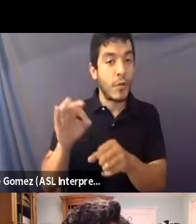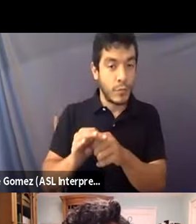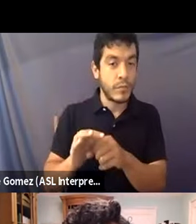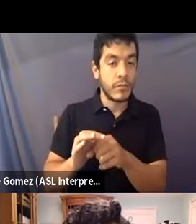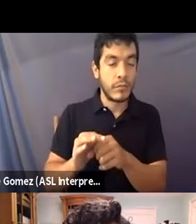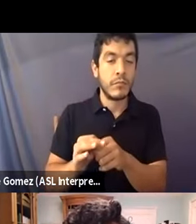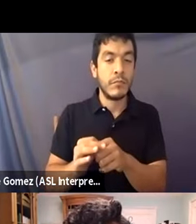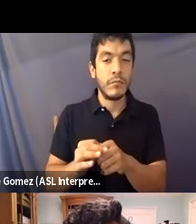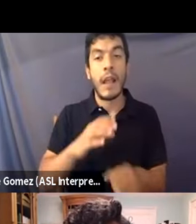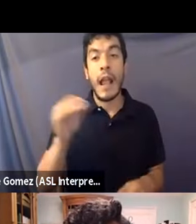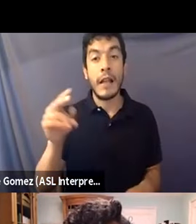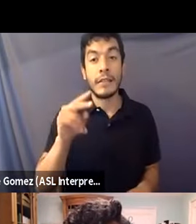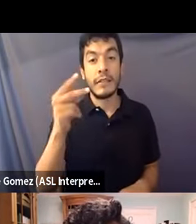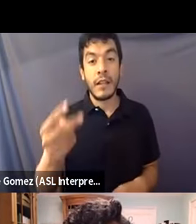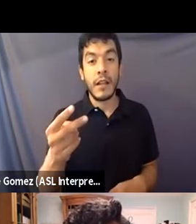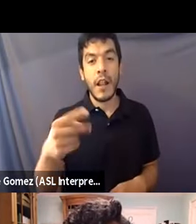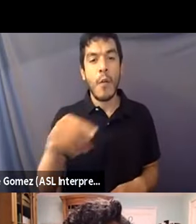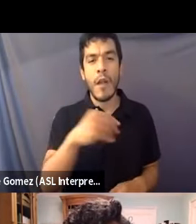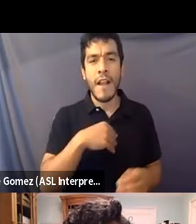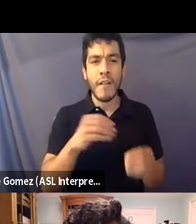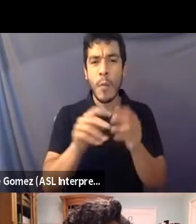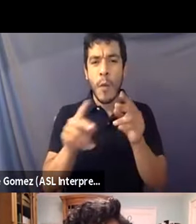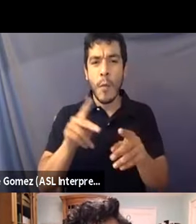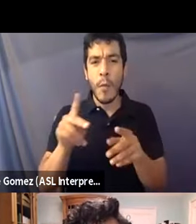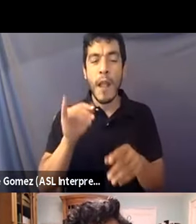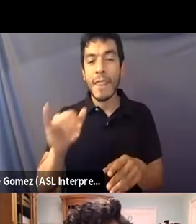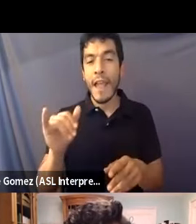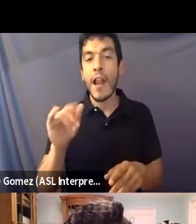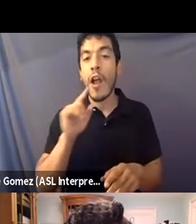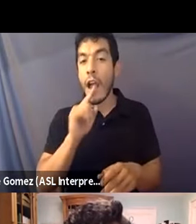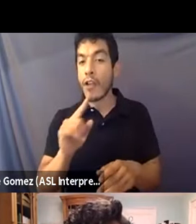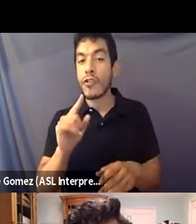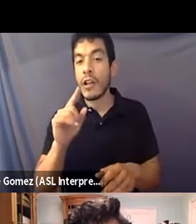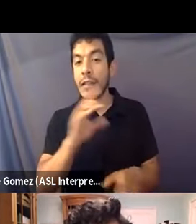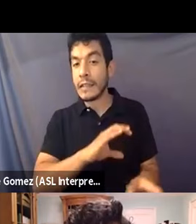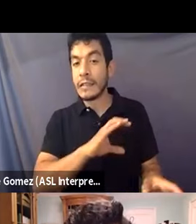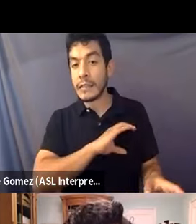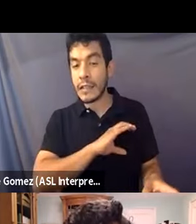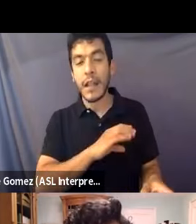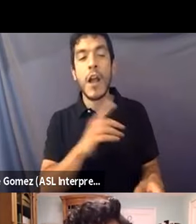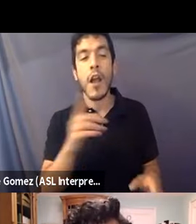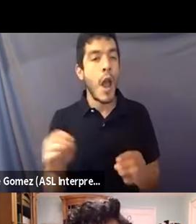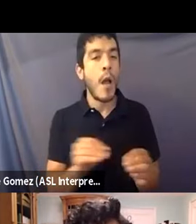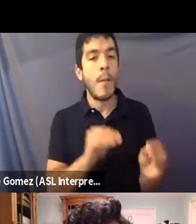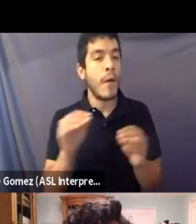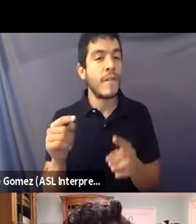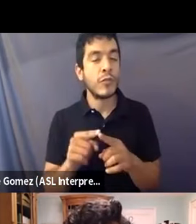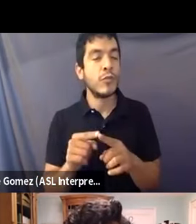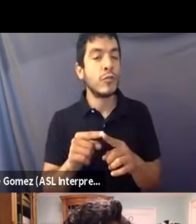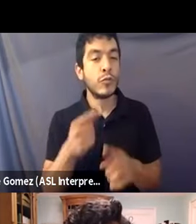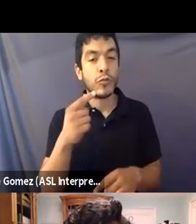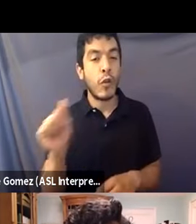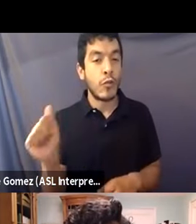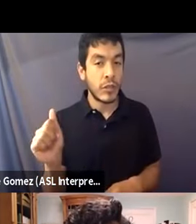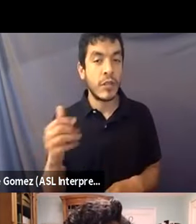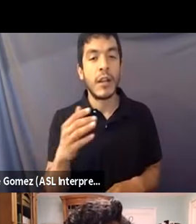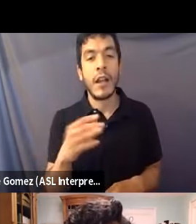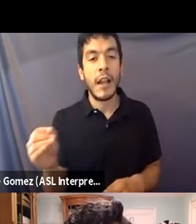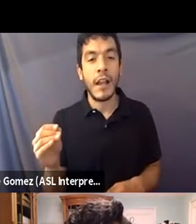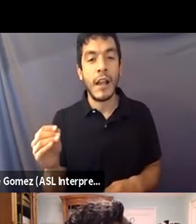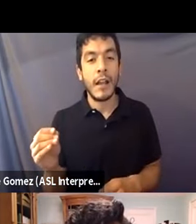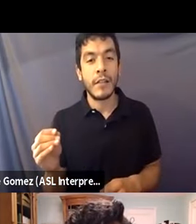secondly, we have more people that are naturalized. We have new people that are moving to Georgia. Um, and then we also have people who